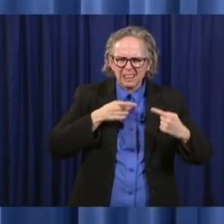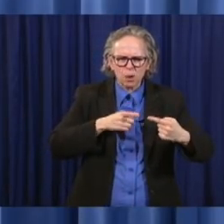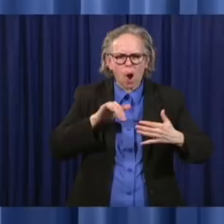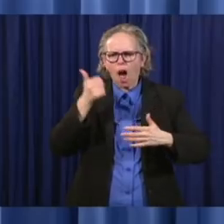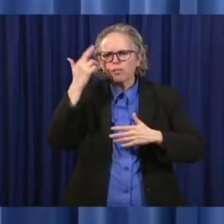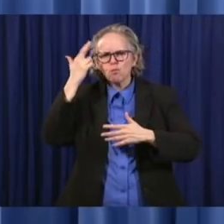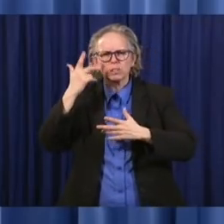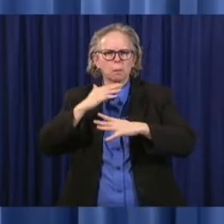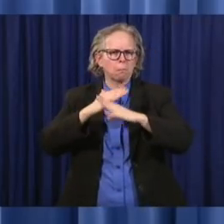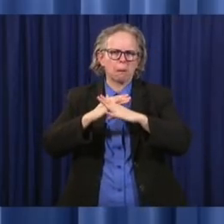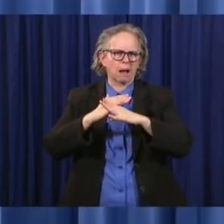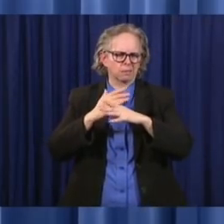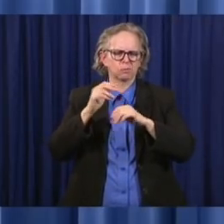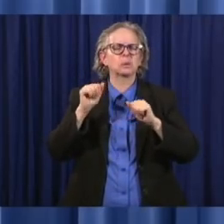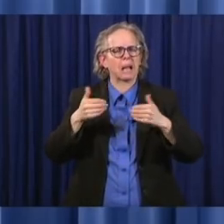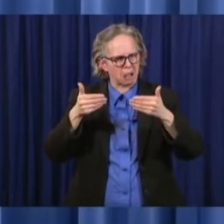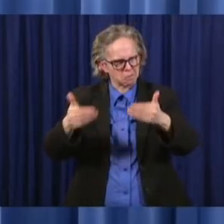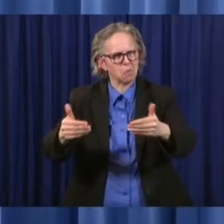them.